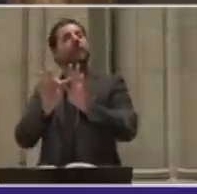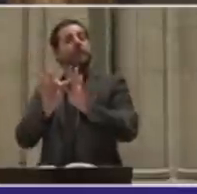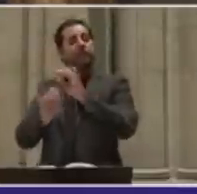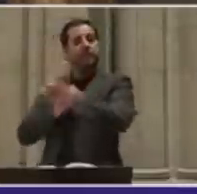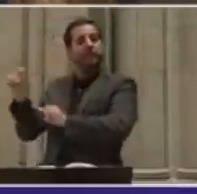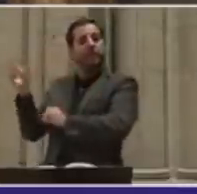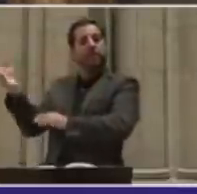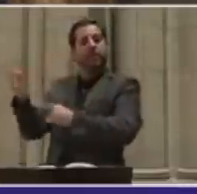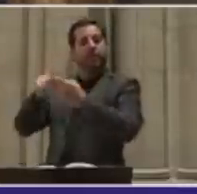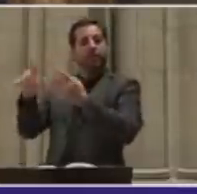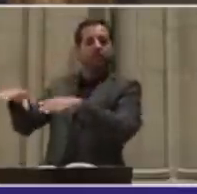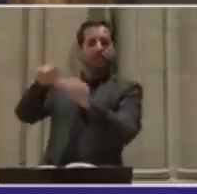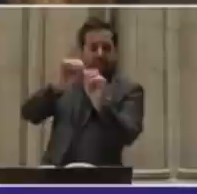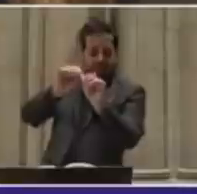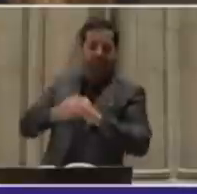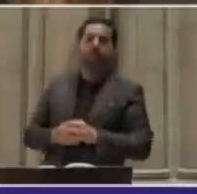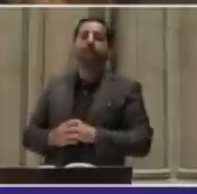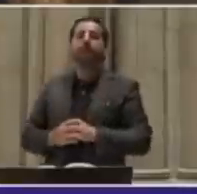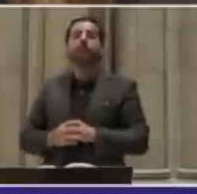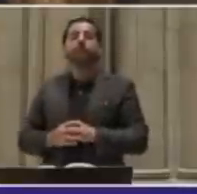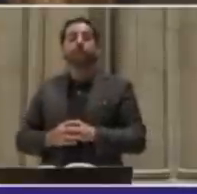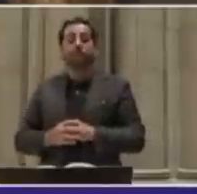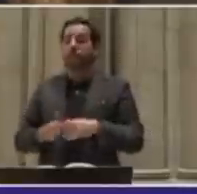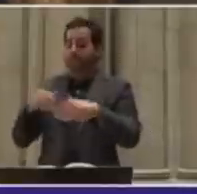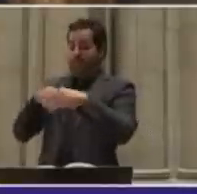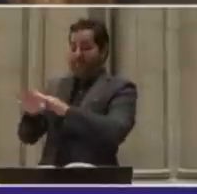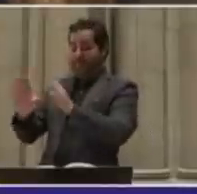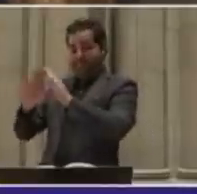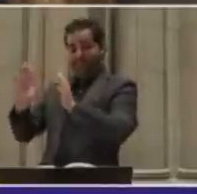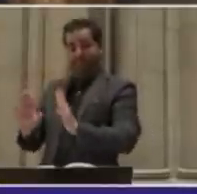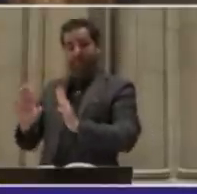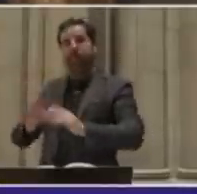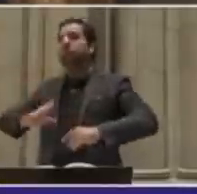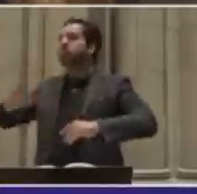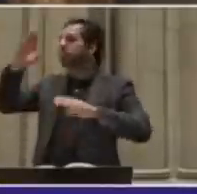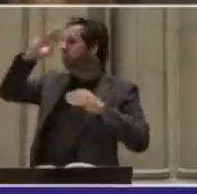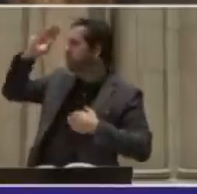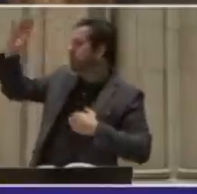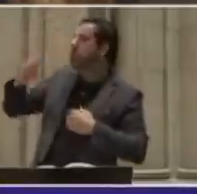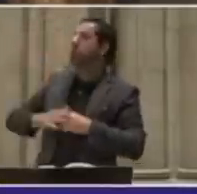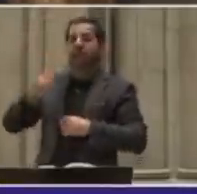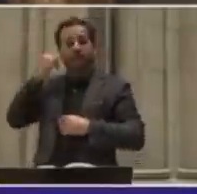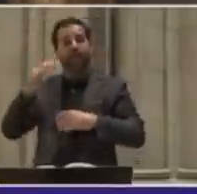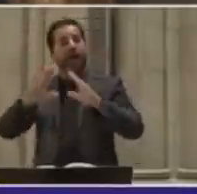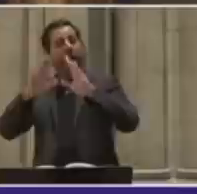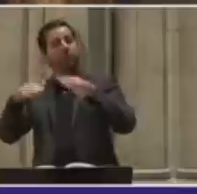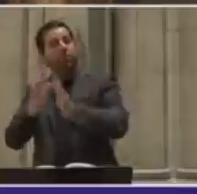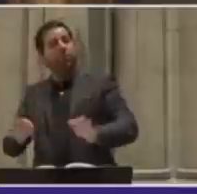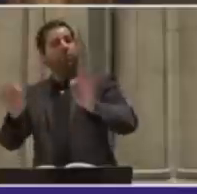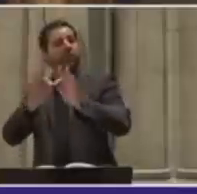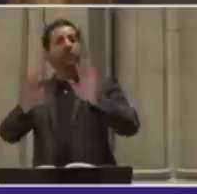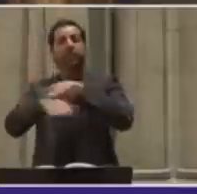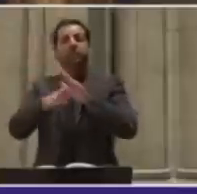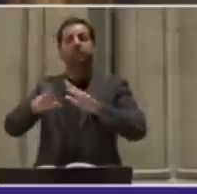stay there until you leave. As you enter the house, greet it. If the house is worthy, let your peace